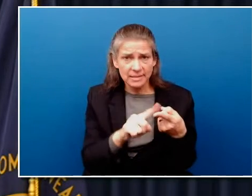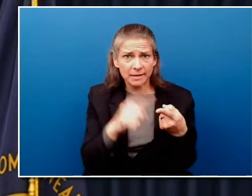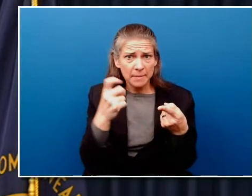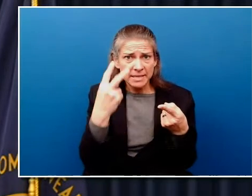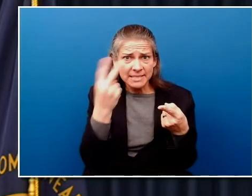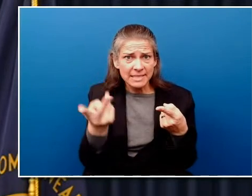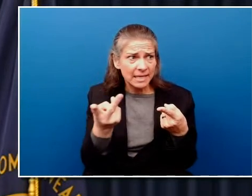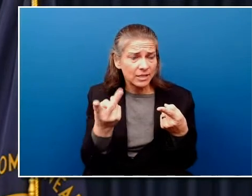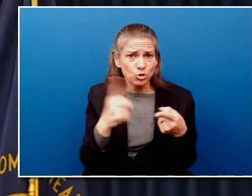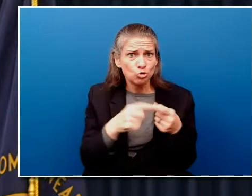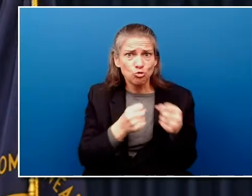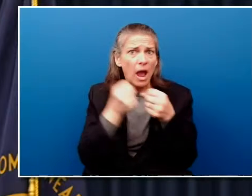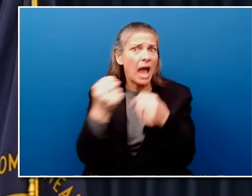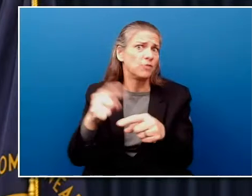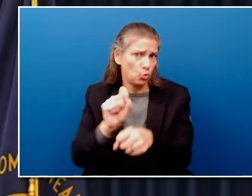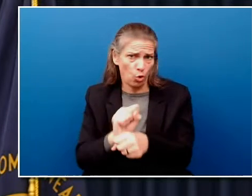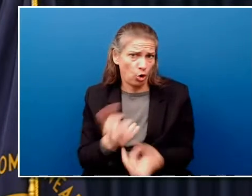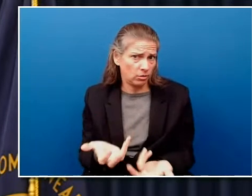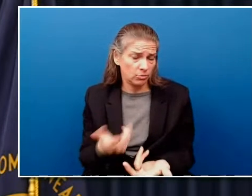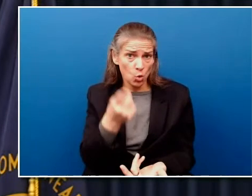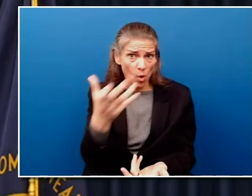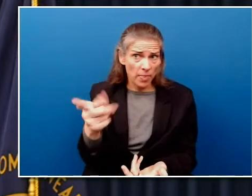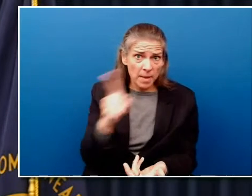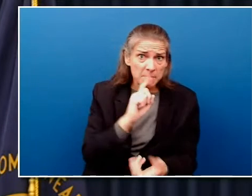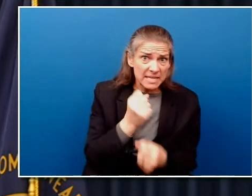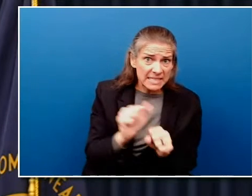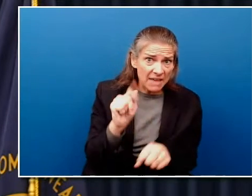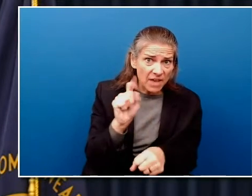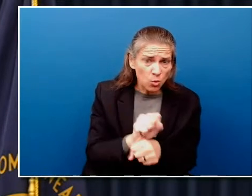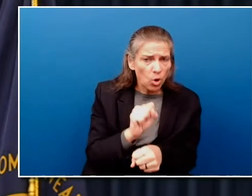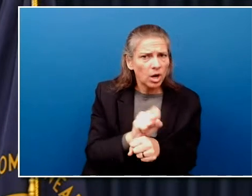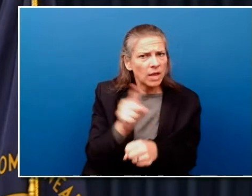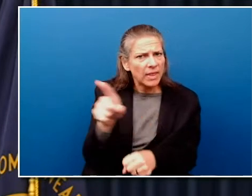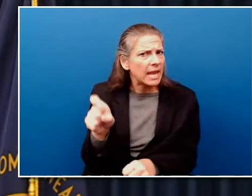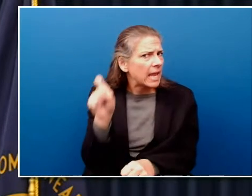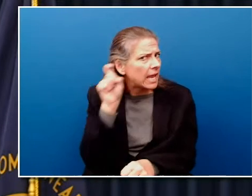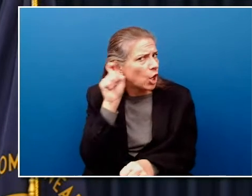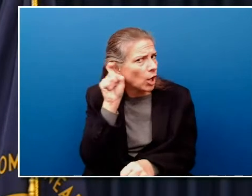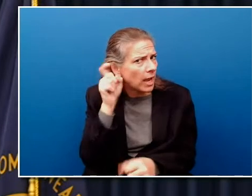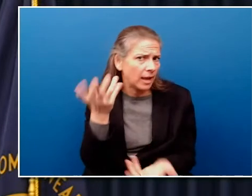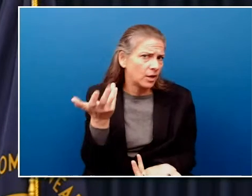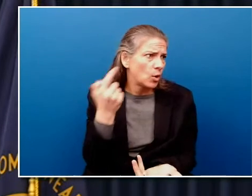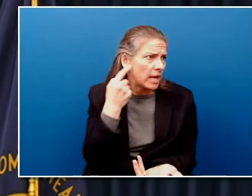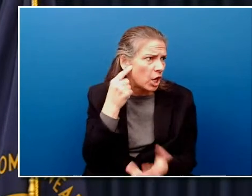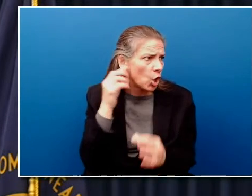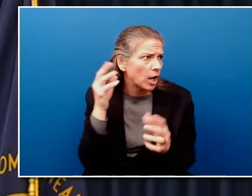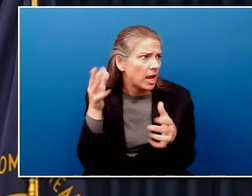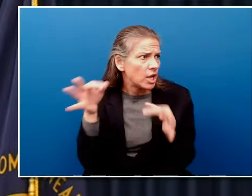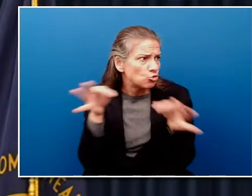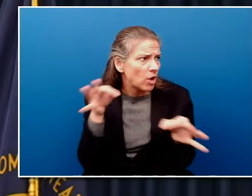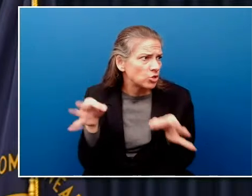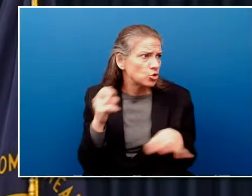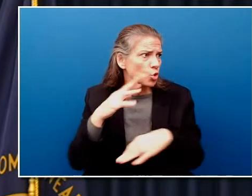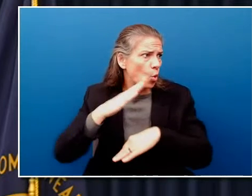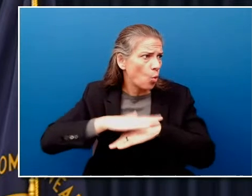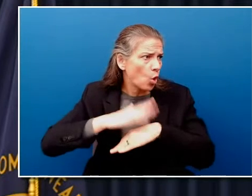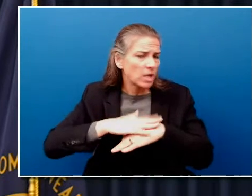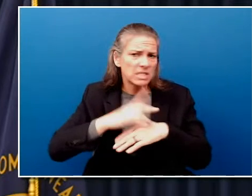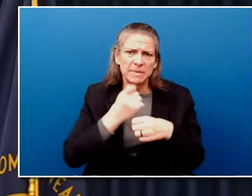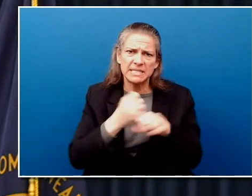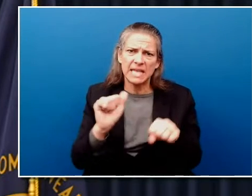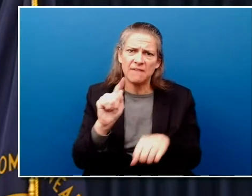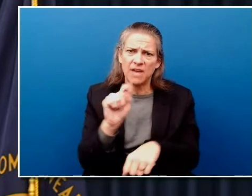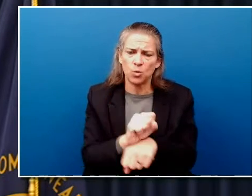drive to work. And if you want them to be safe at work, they may need a hearing aid to hear the instructions or warnings to be safe at